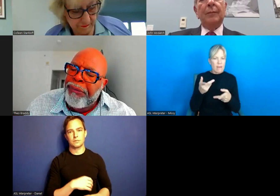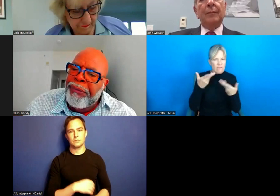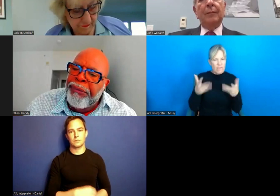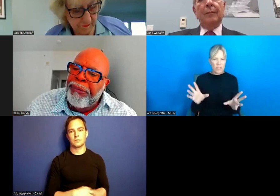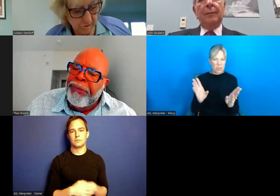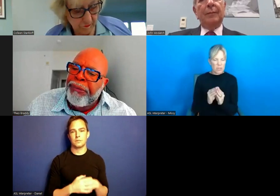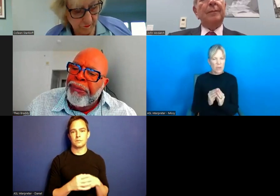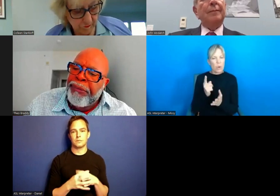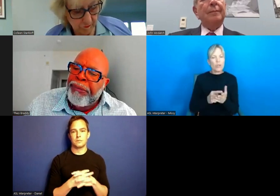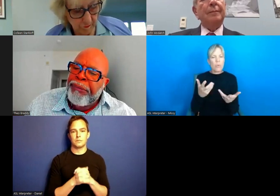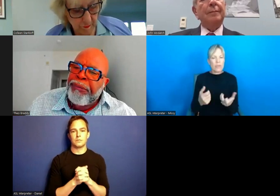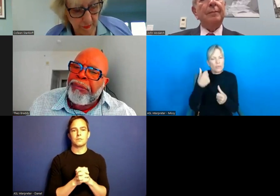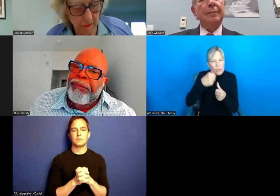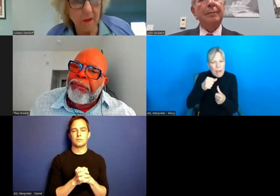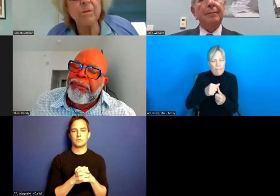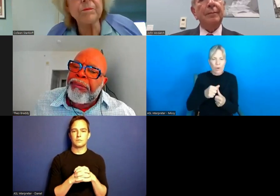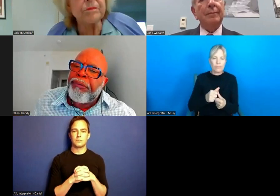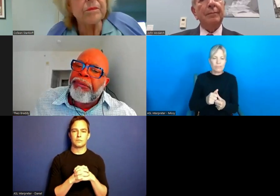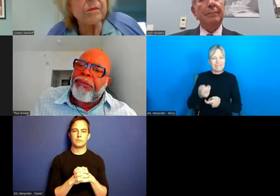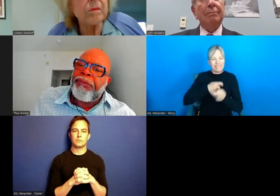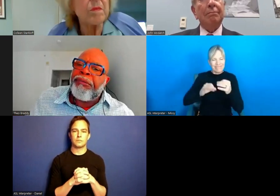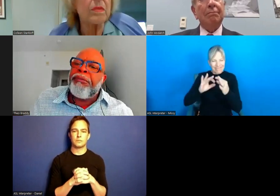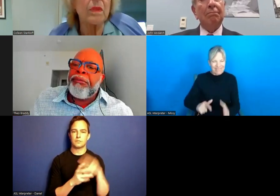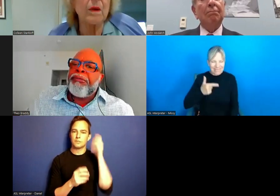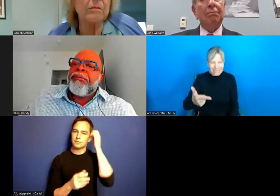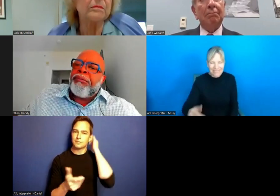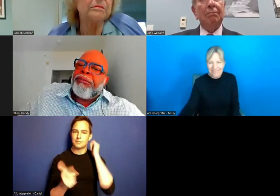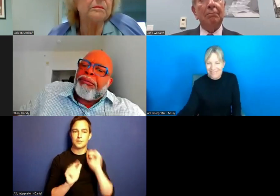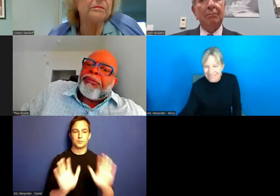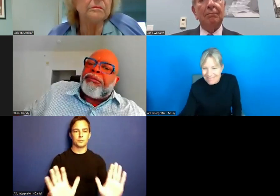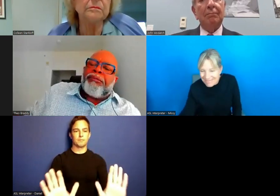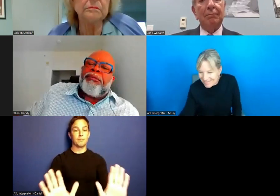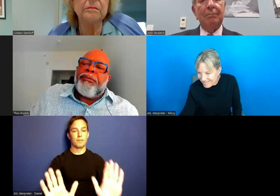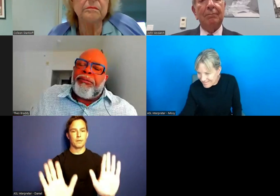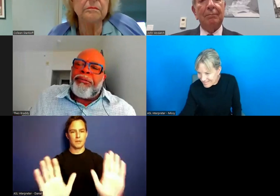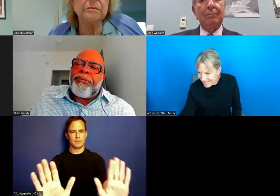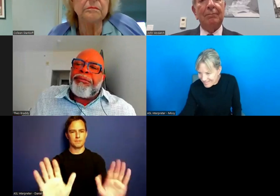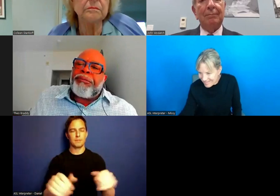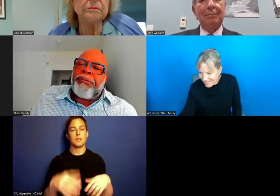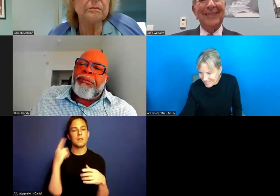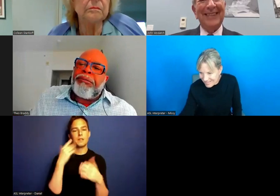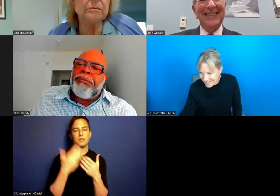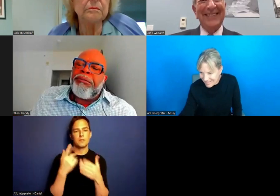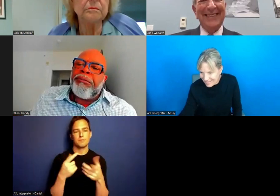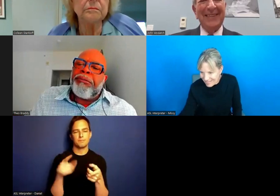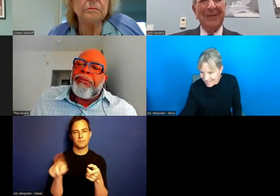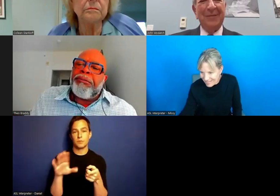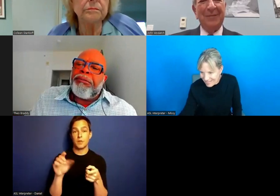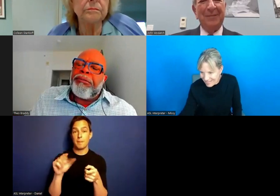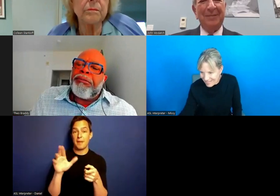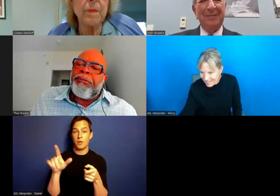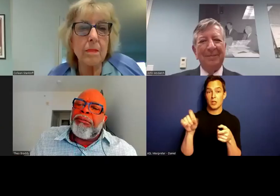remembering or knowing after this webinar? Sounds good to me. Mary Lou, will you respond to that?